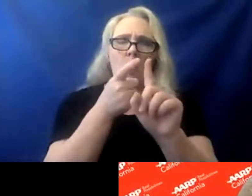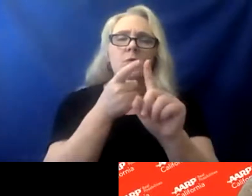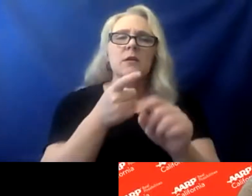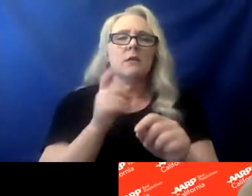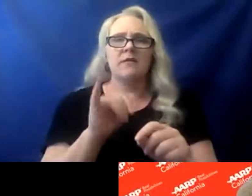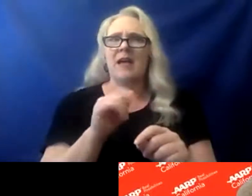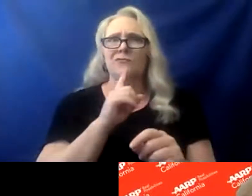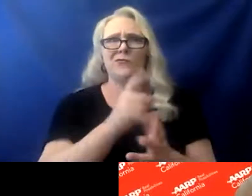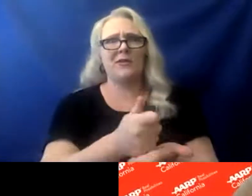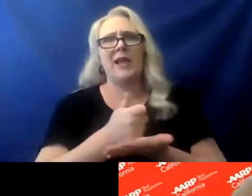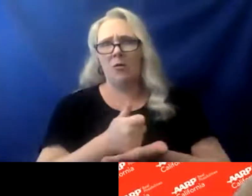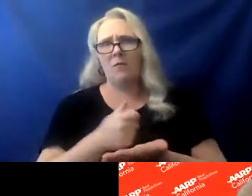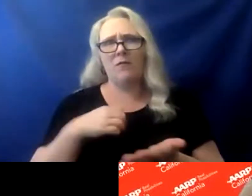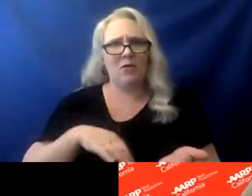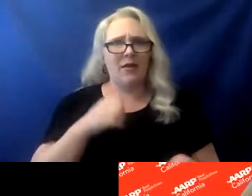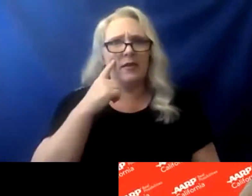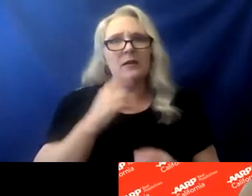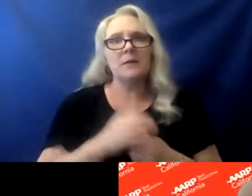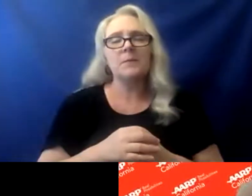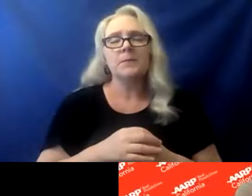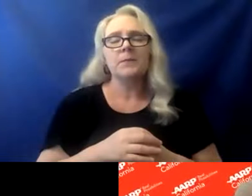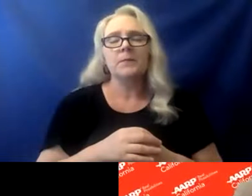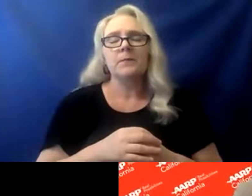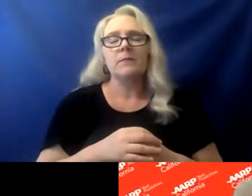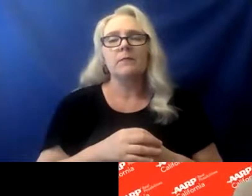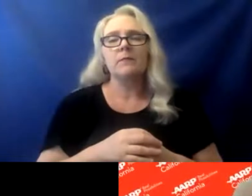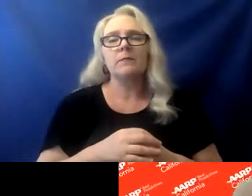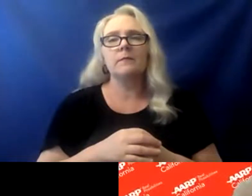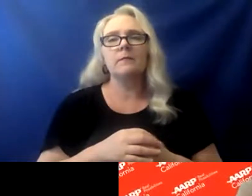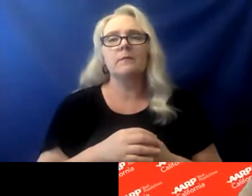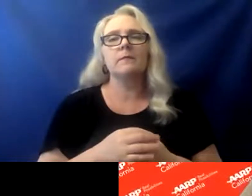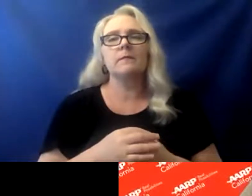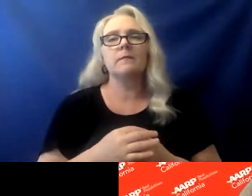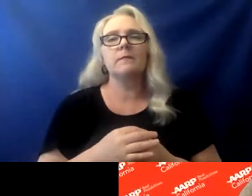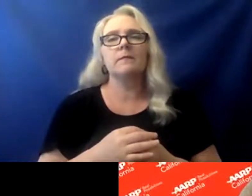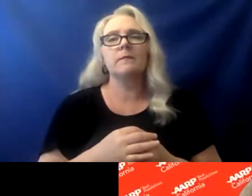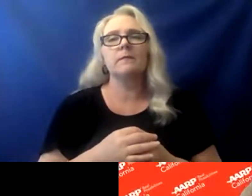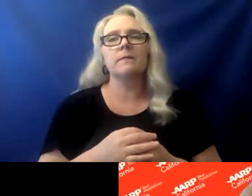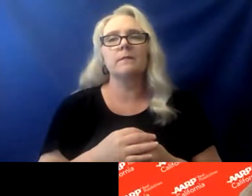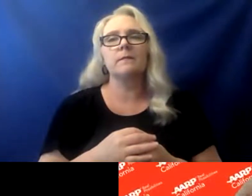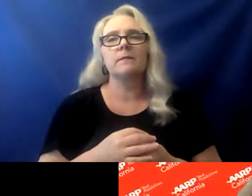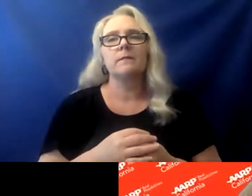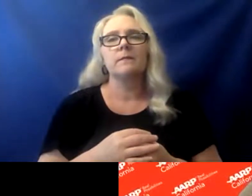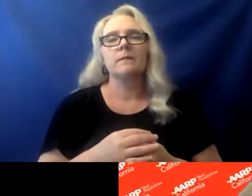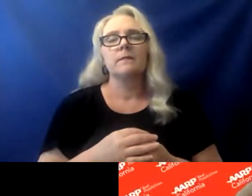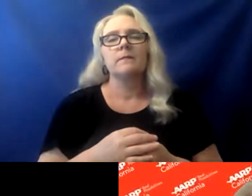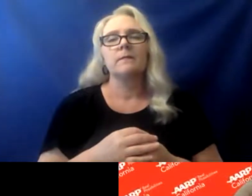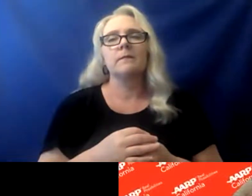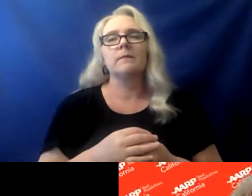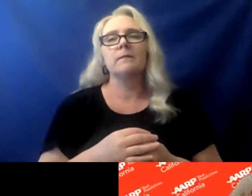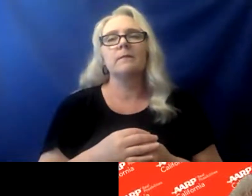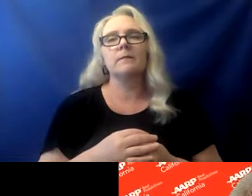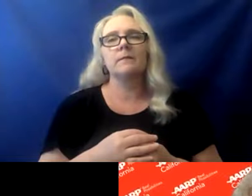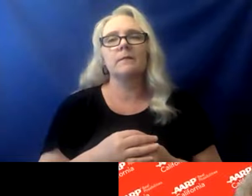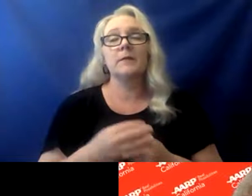helpful. I also would like to invite the state to help us figure